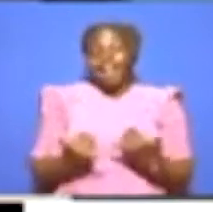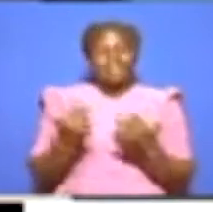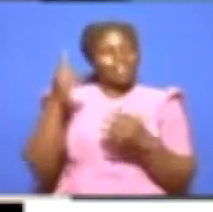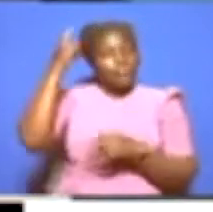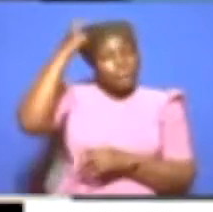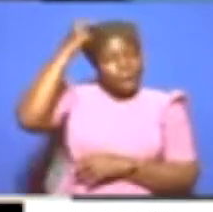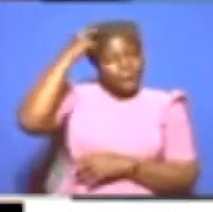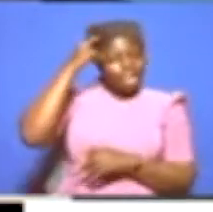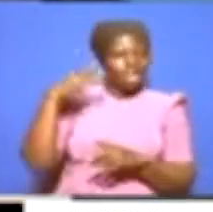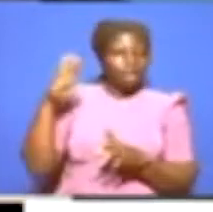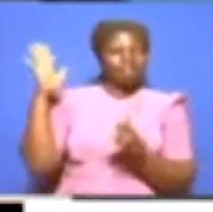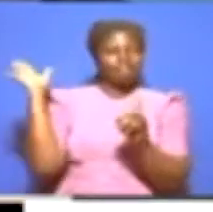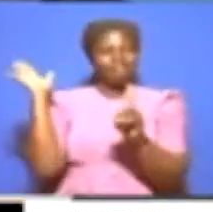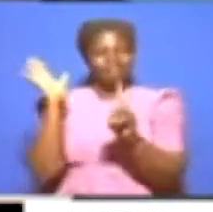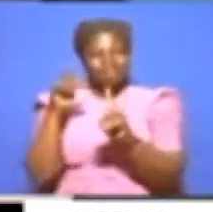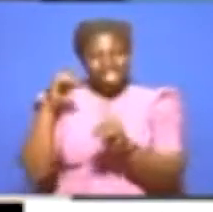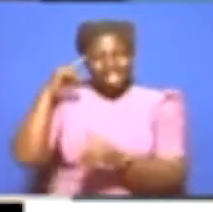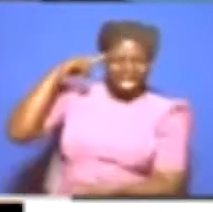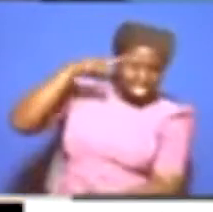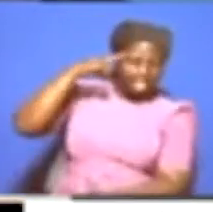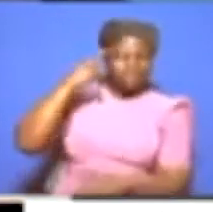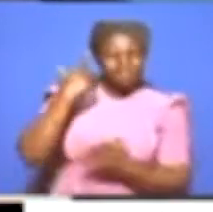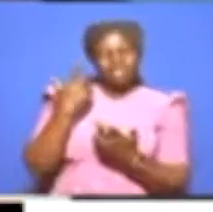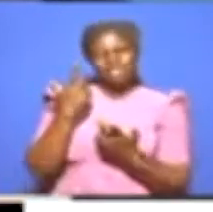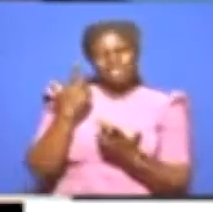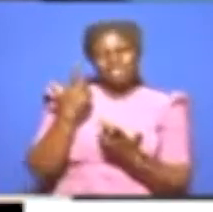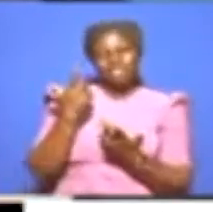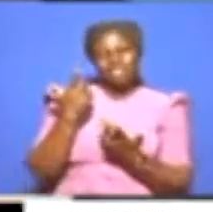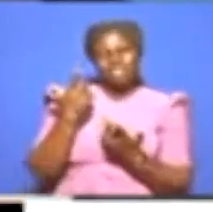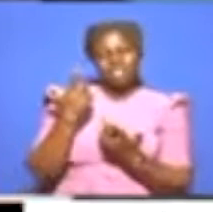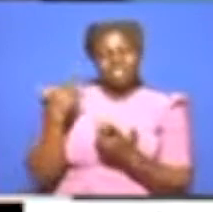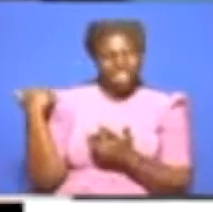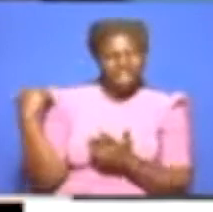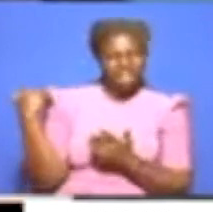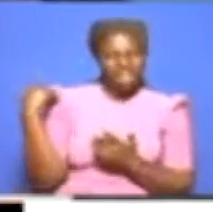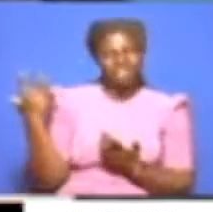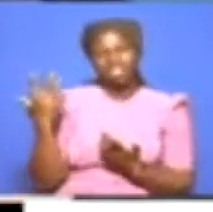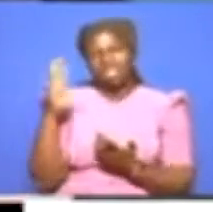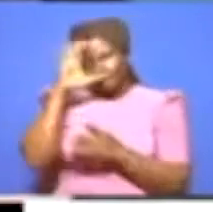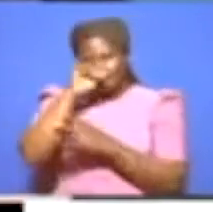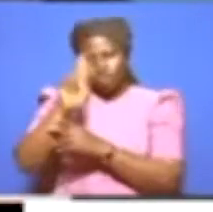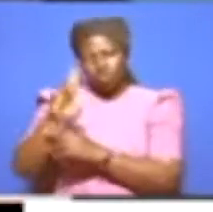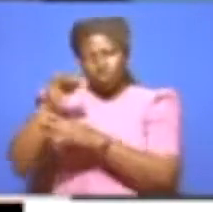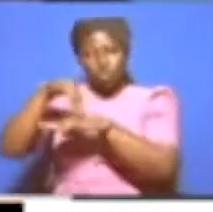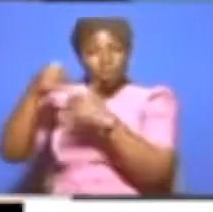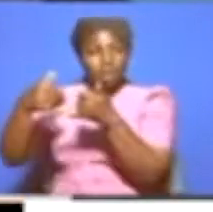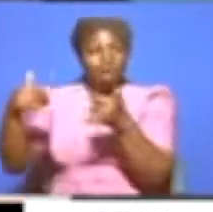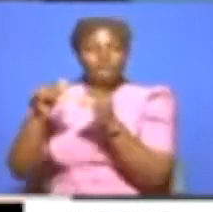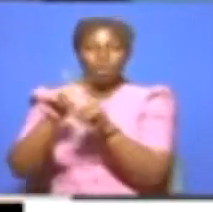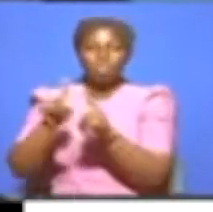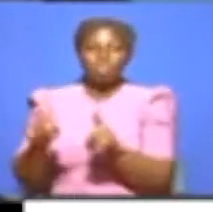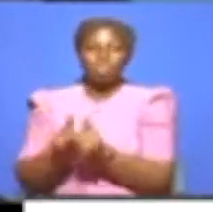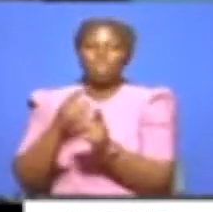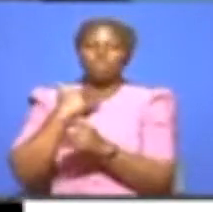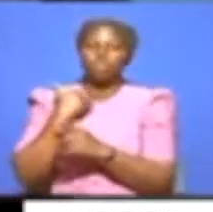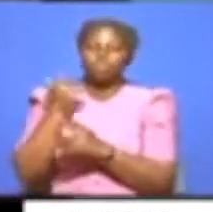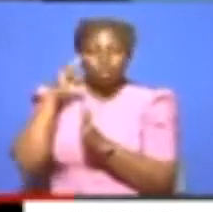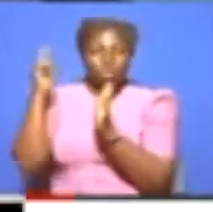harassed and they are oppressed and exploited online. And I also want to recognize also some of the efforts that have been done by some of